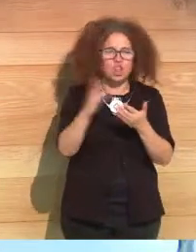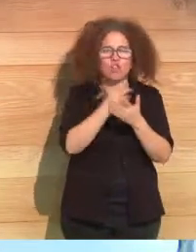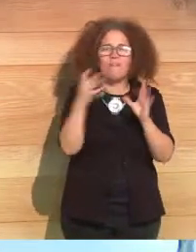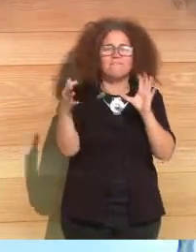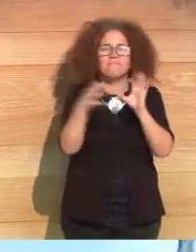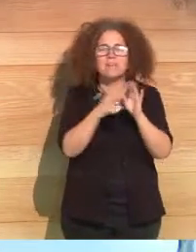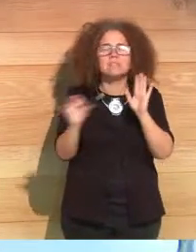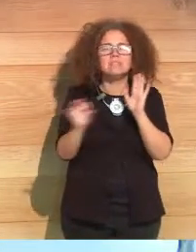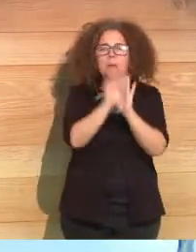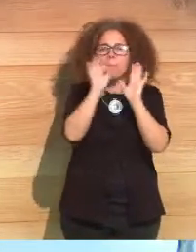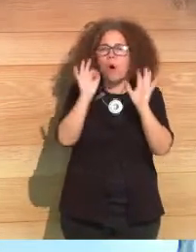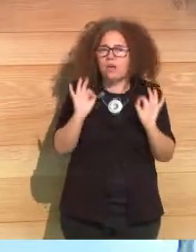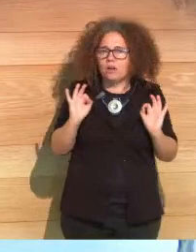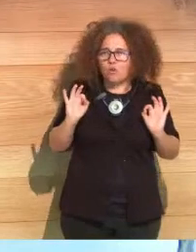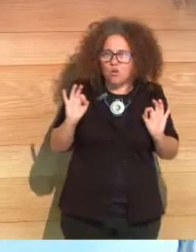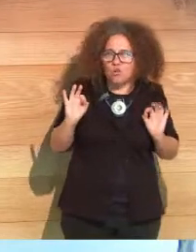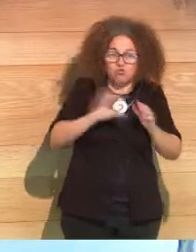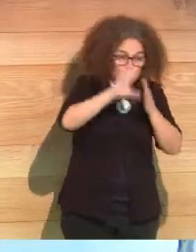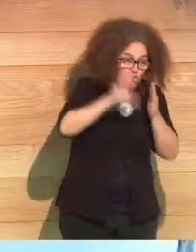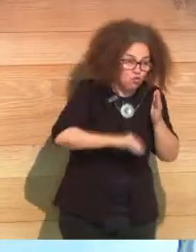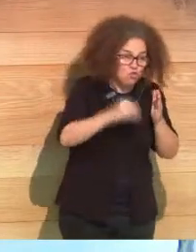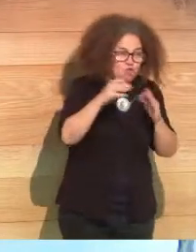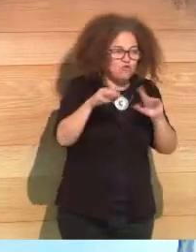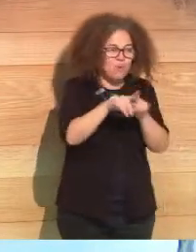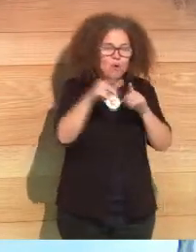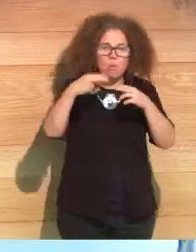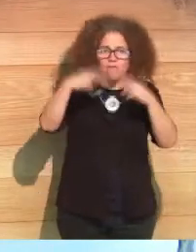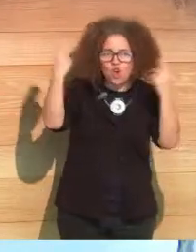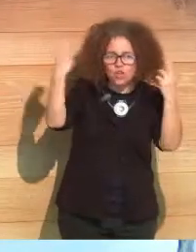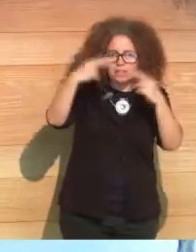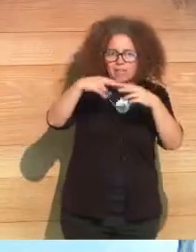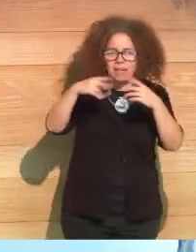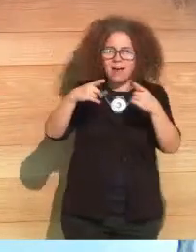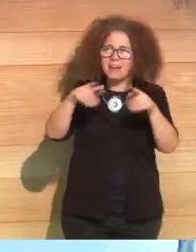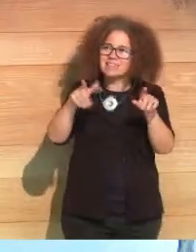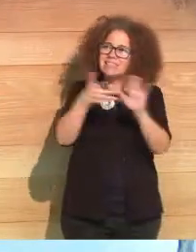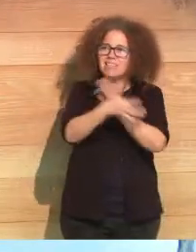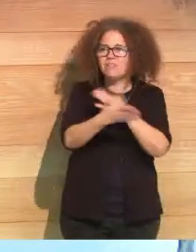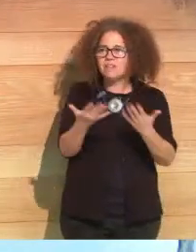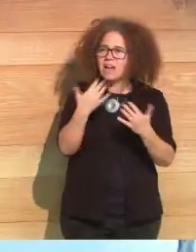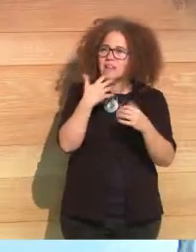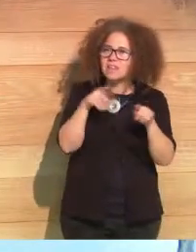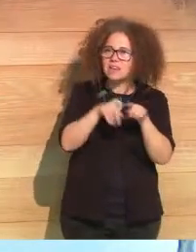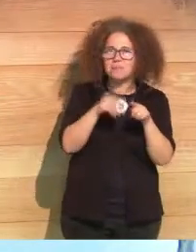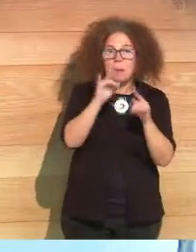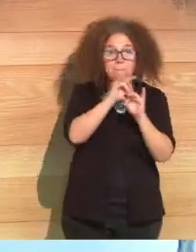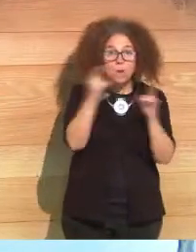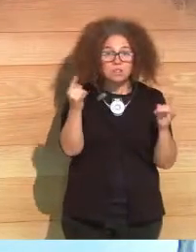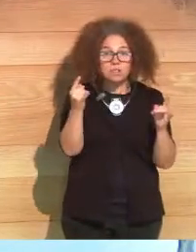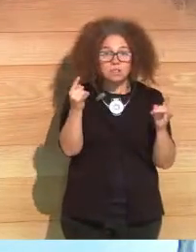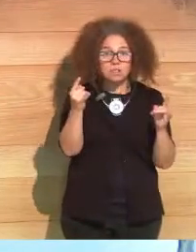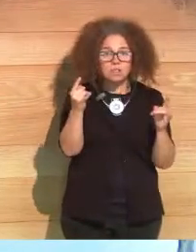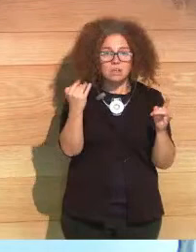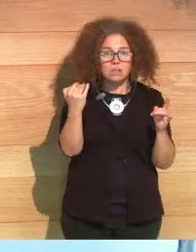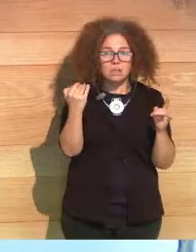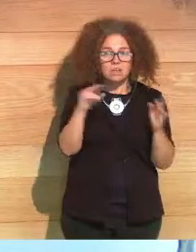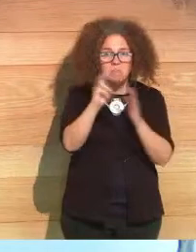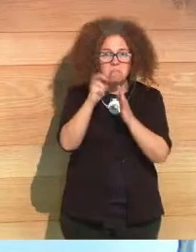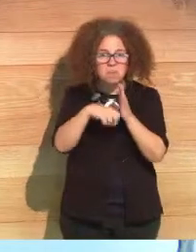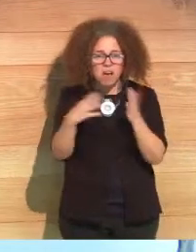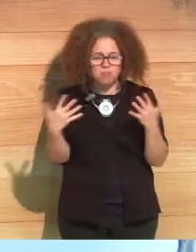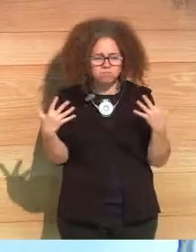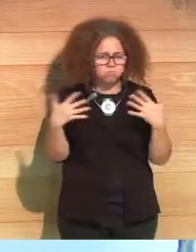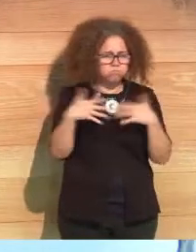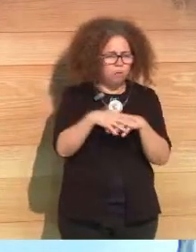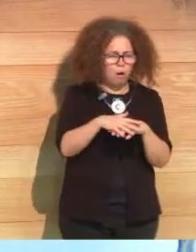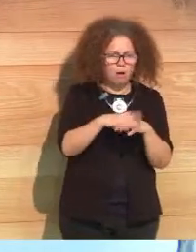this frontier of, between what is left of the forest and this mine that is the size of the whole island